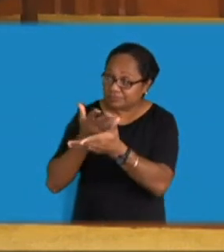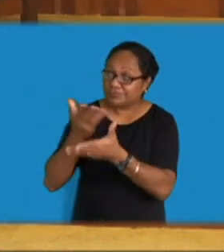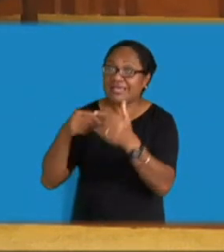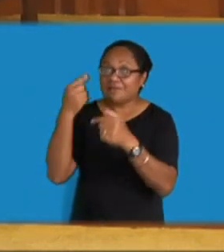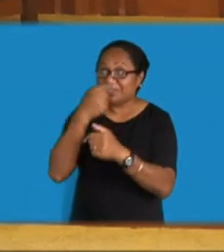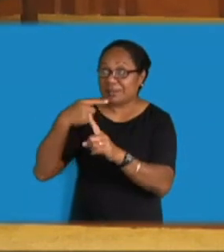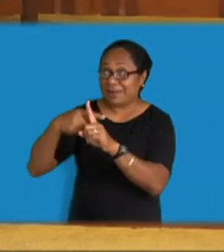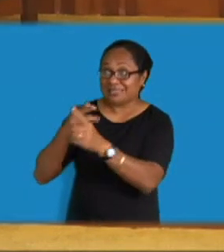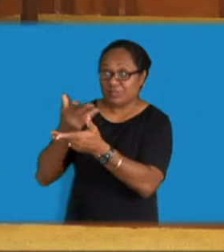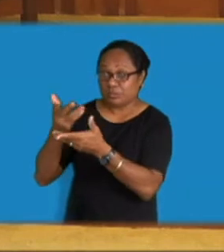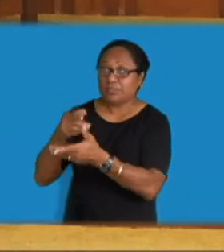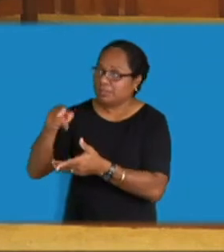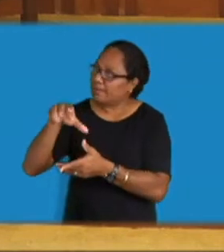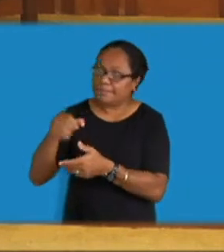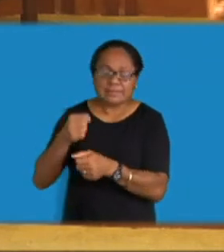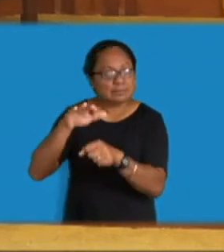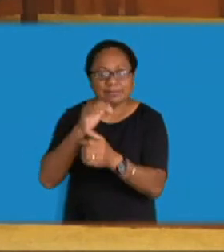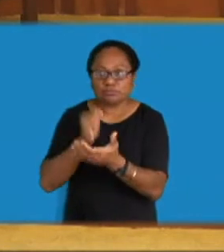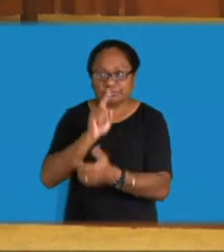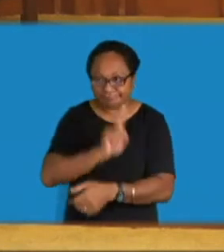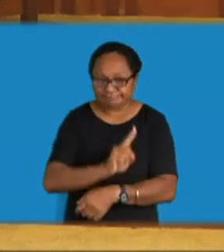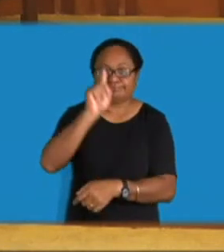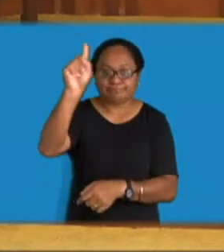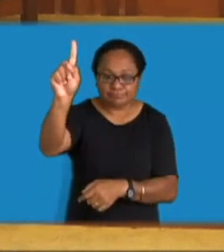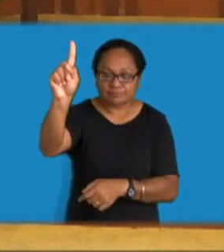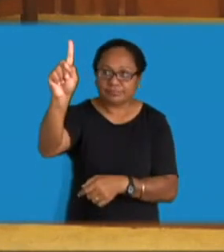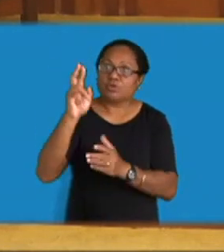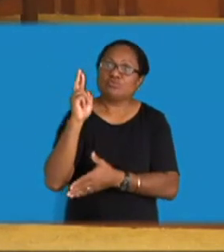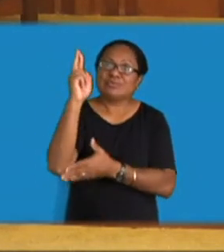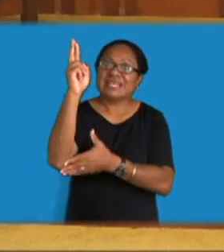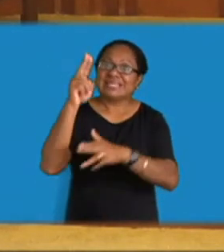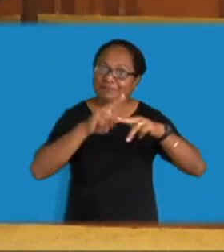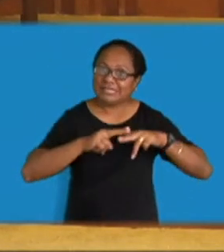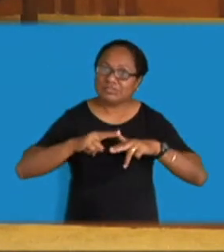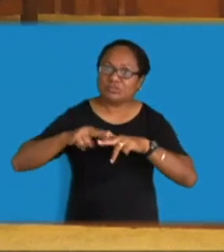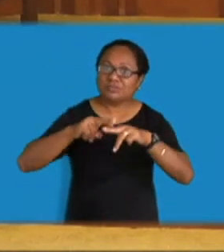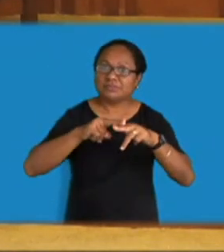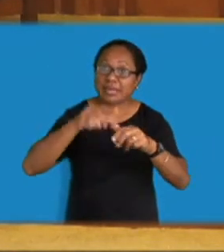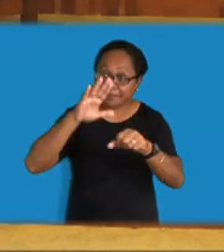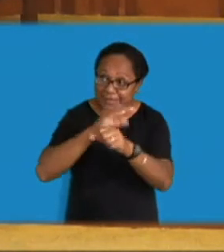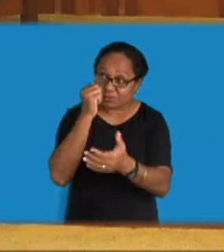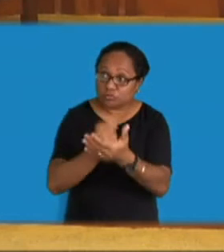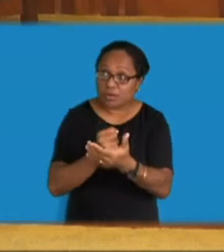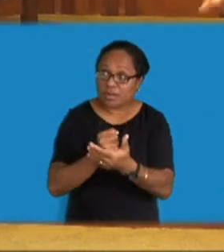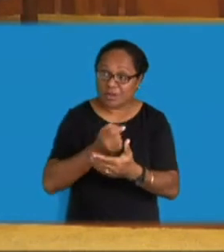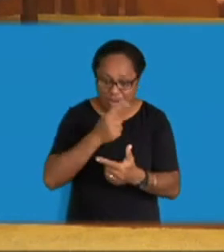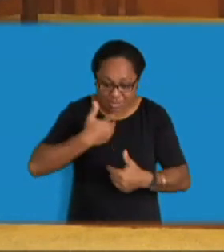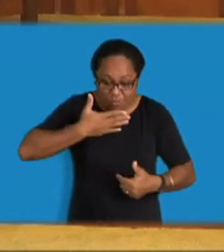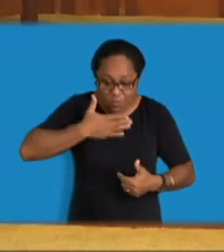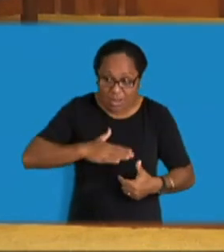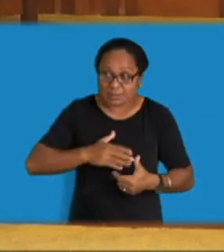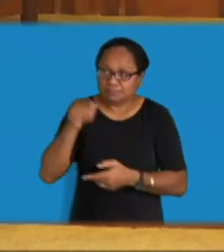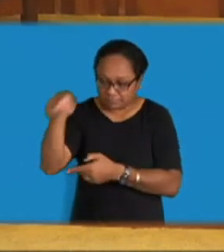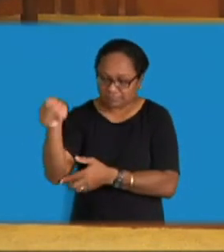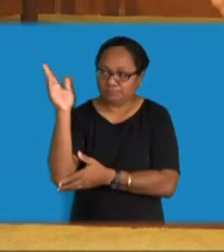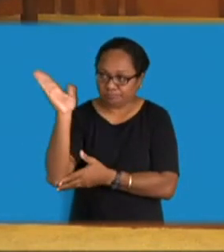must make sure that they are there representing Fiji and making sure that we get our case heard very, very